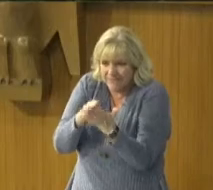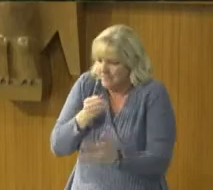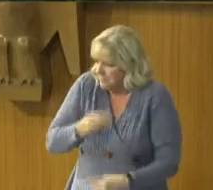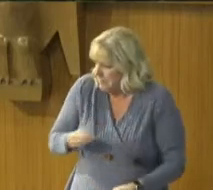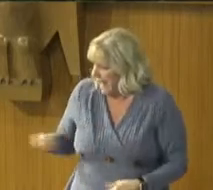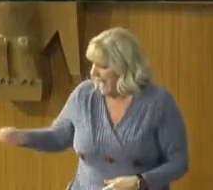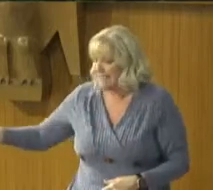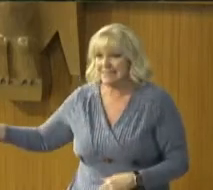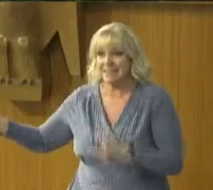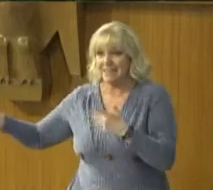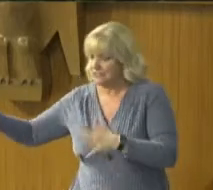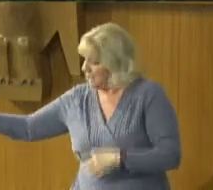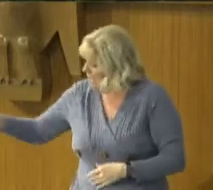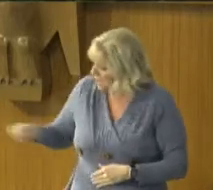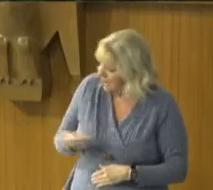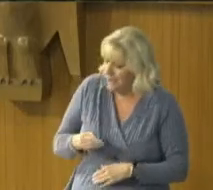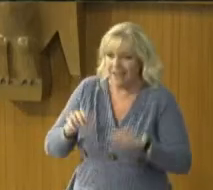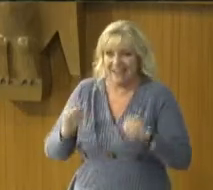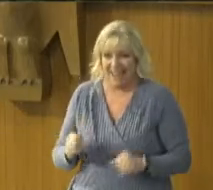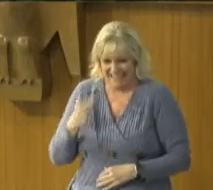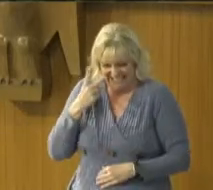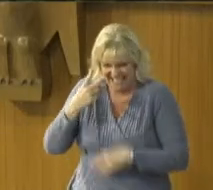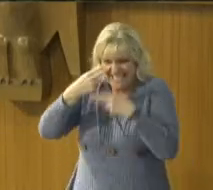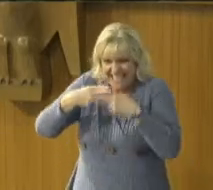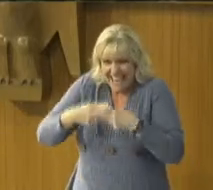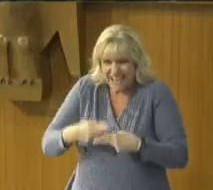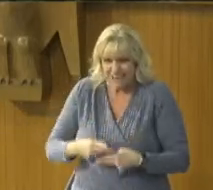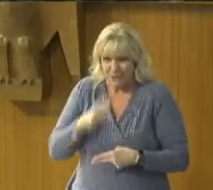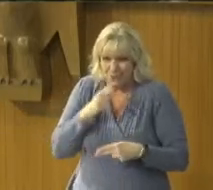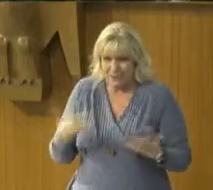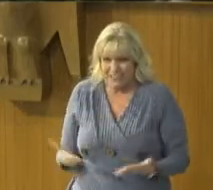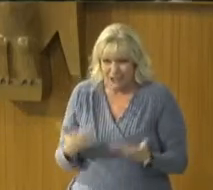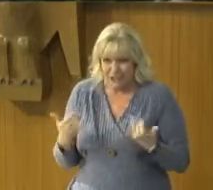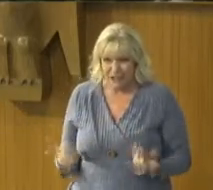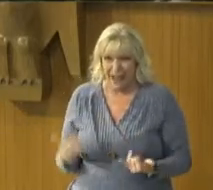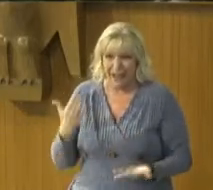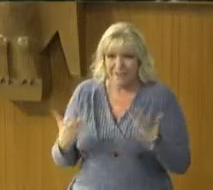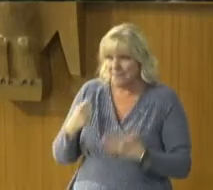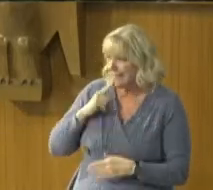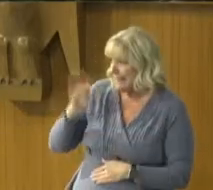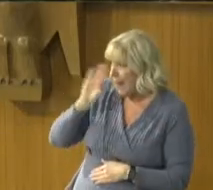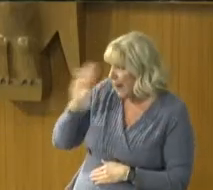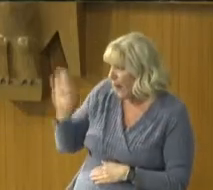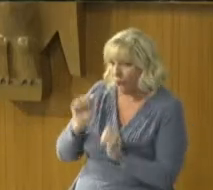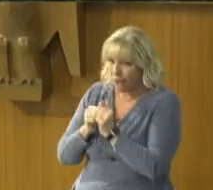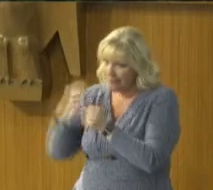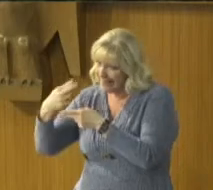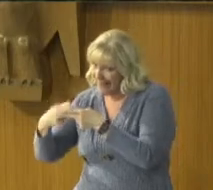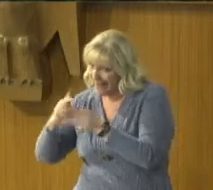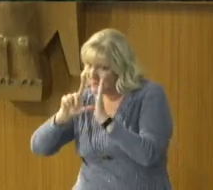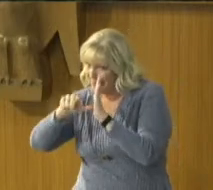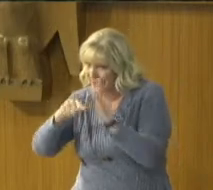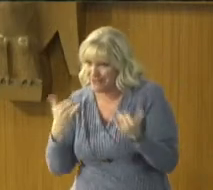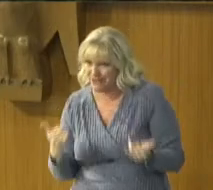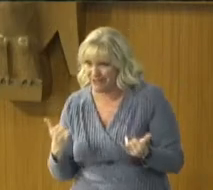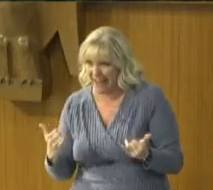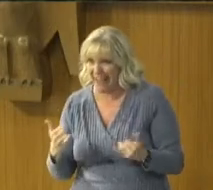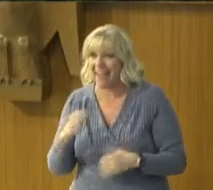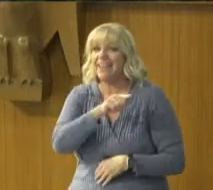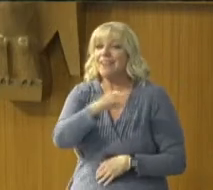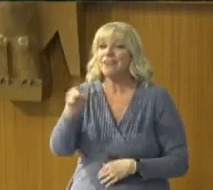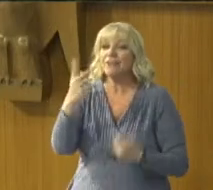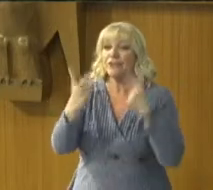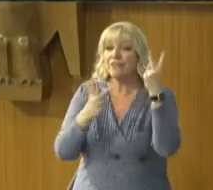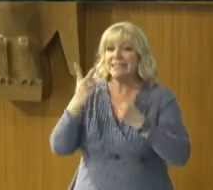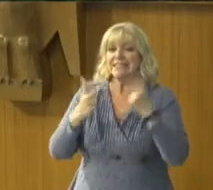end, send them back. You can see who's worshiping next to you today. Maybe greet them by name later in the service. If you're visiting with